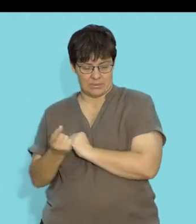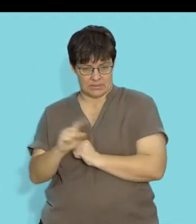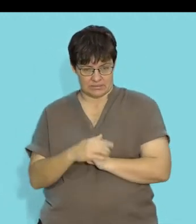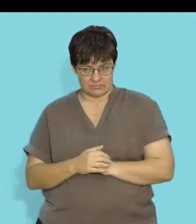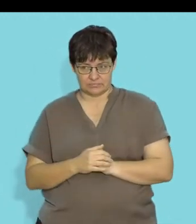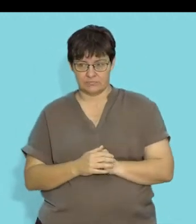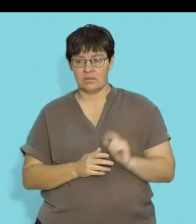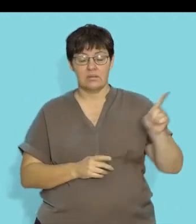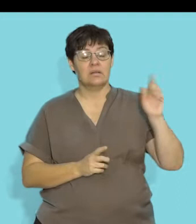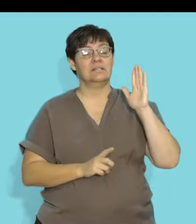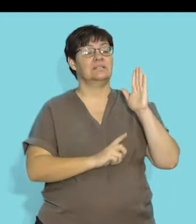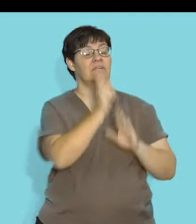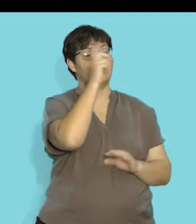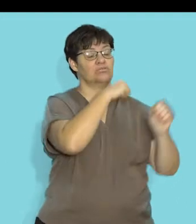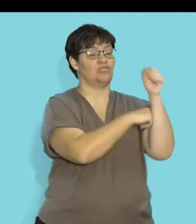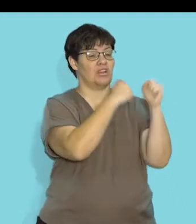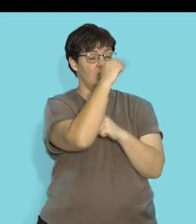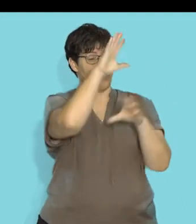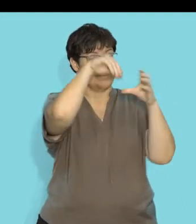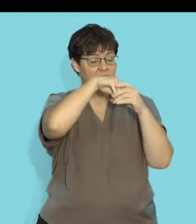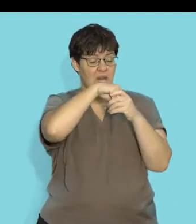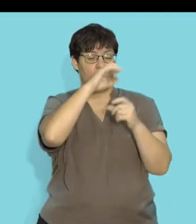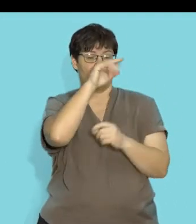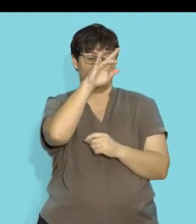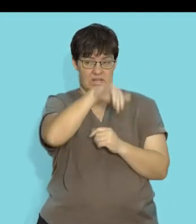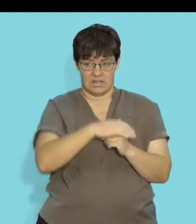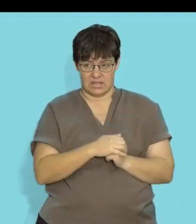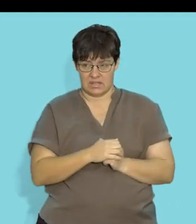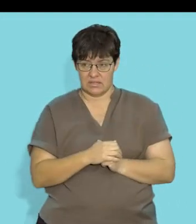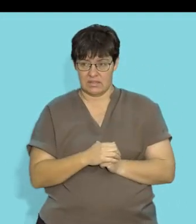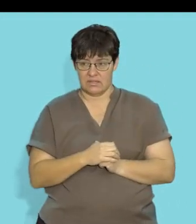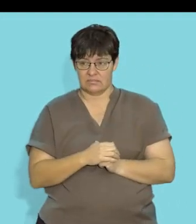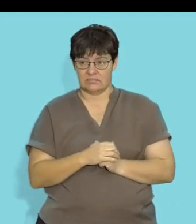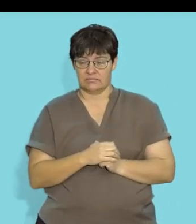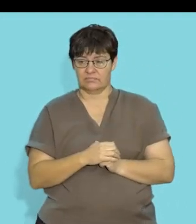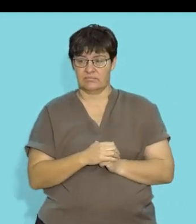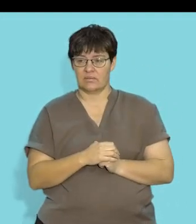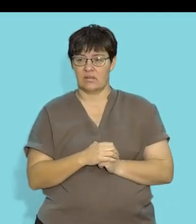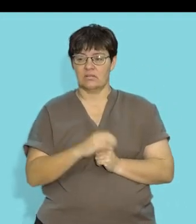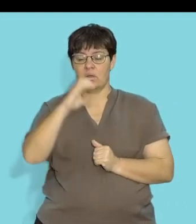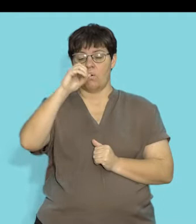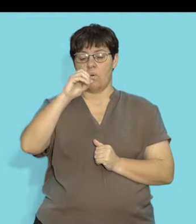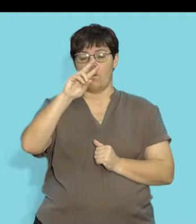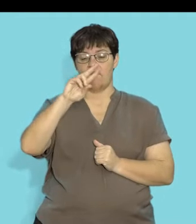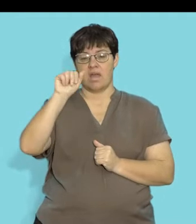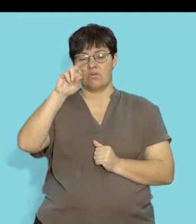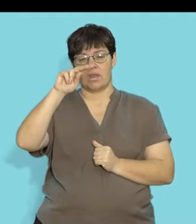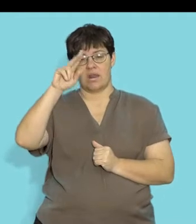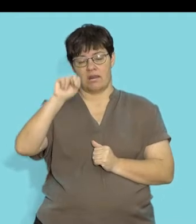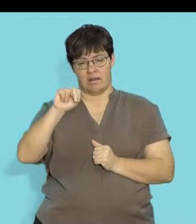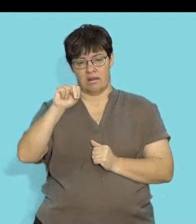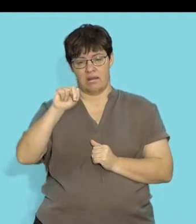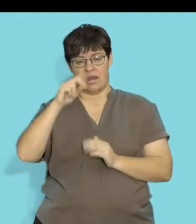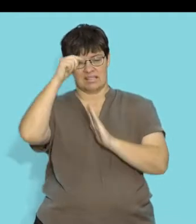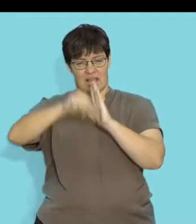shows you the development of structures within the ovary, so we refer to that as the ovarian cycle, and this points out the development of the